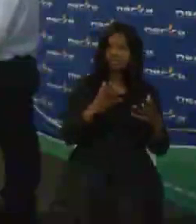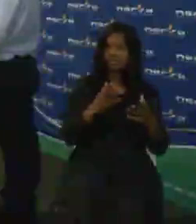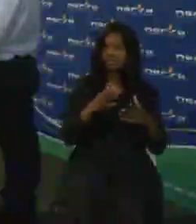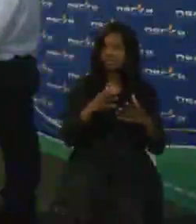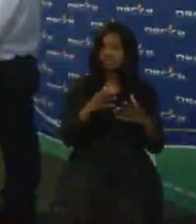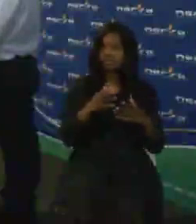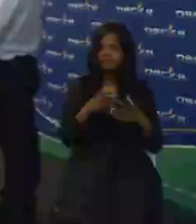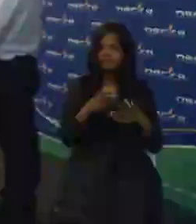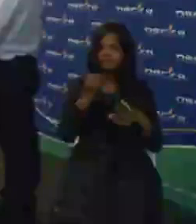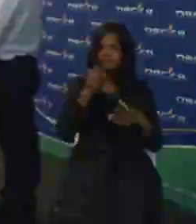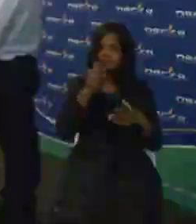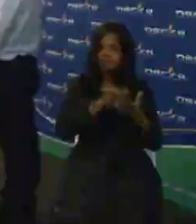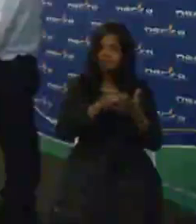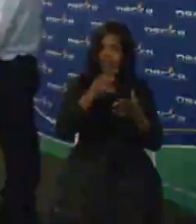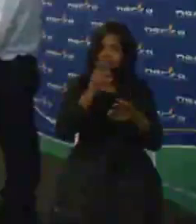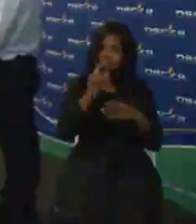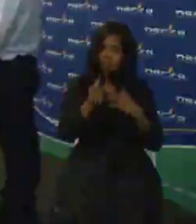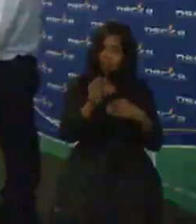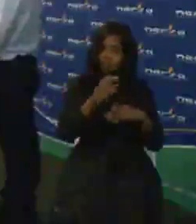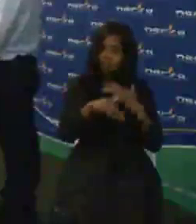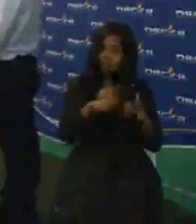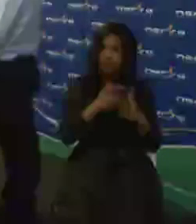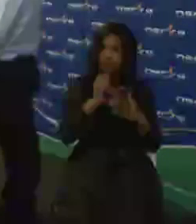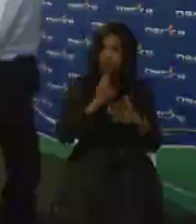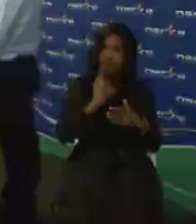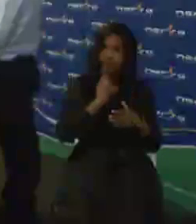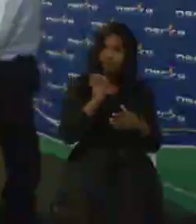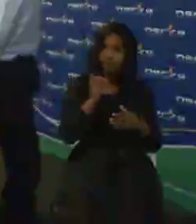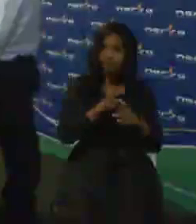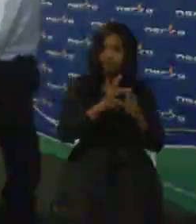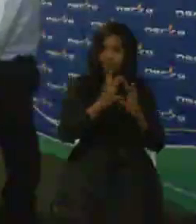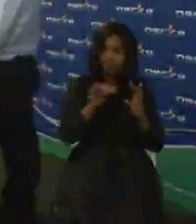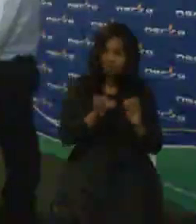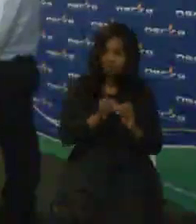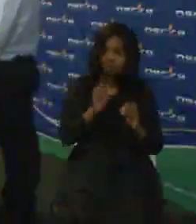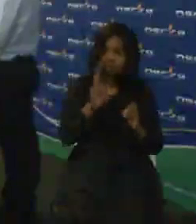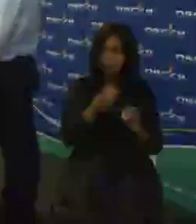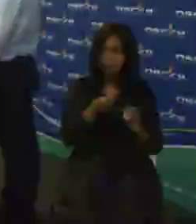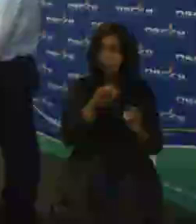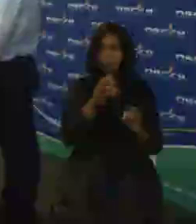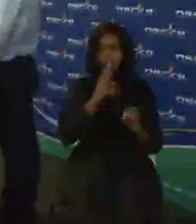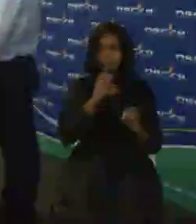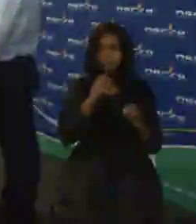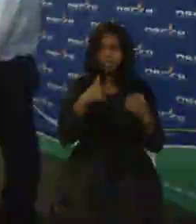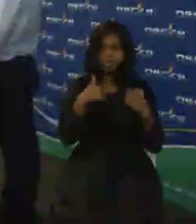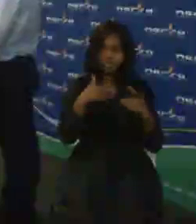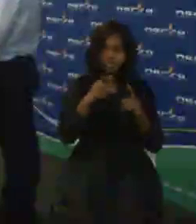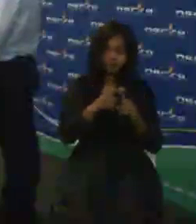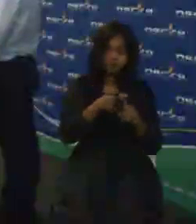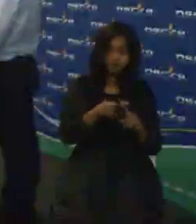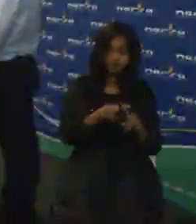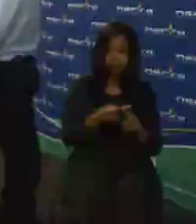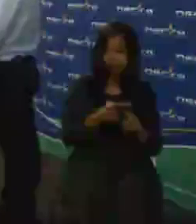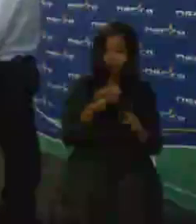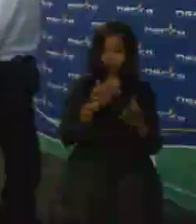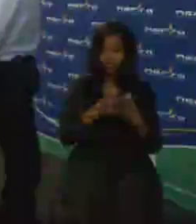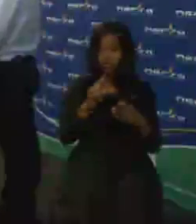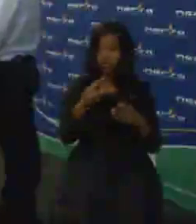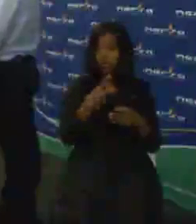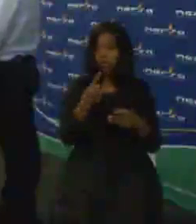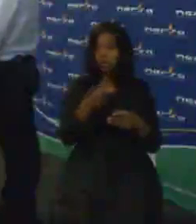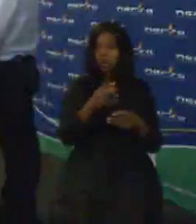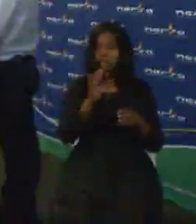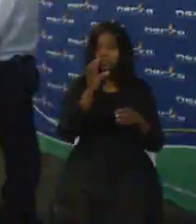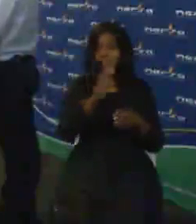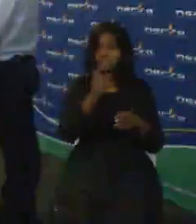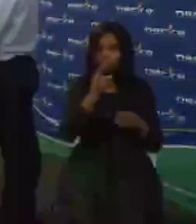the testing a particular scenario relative to the baseline has to be the starting point. You can only check one thing